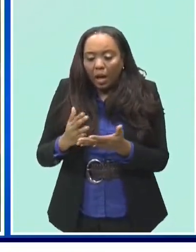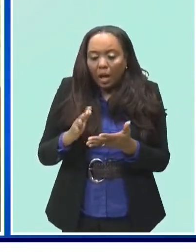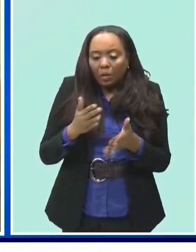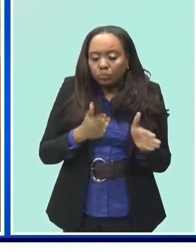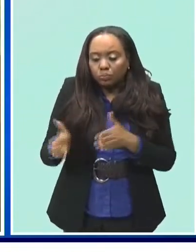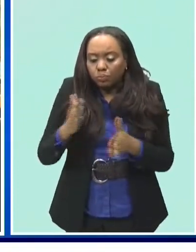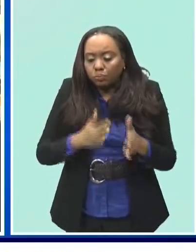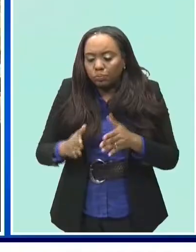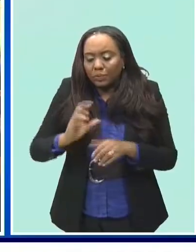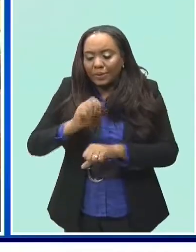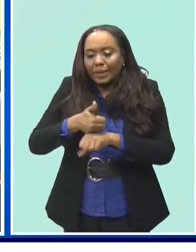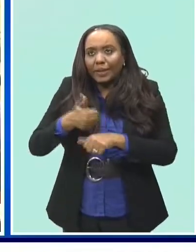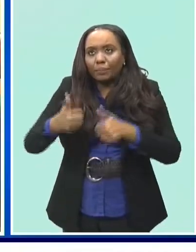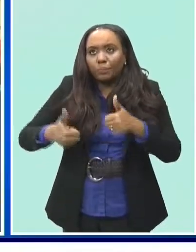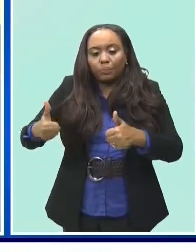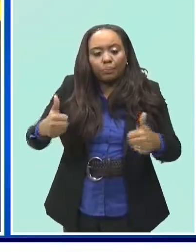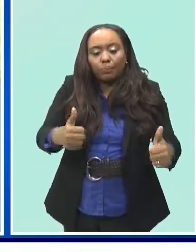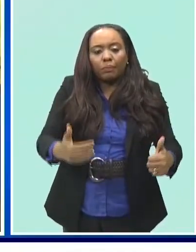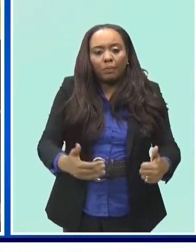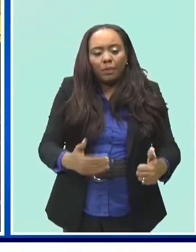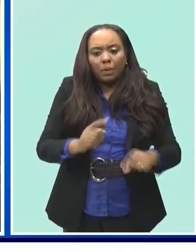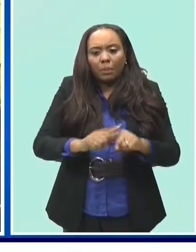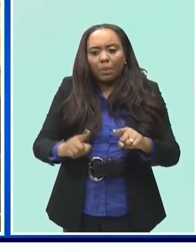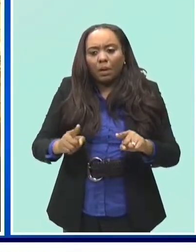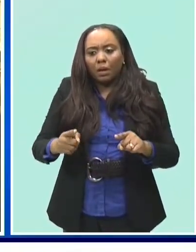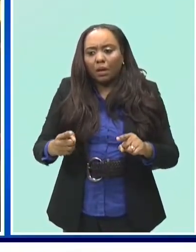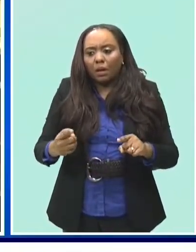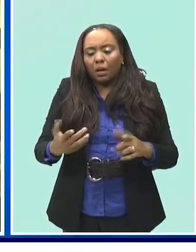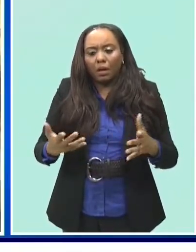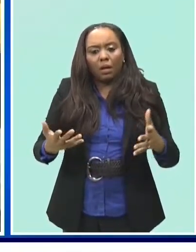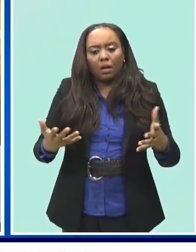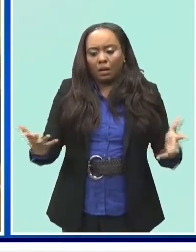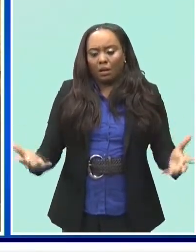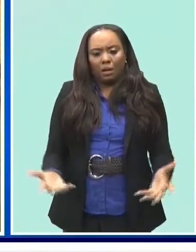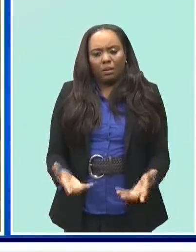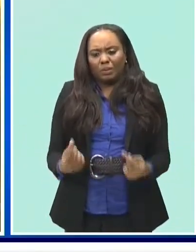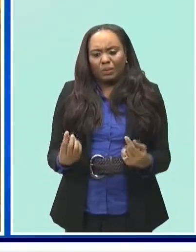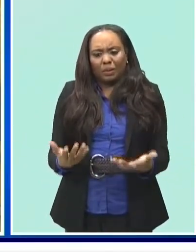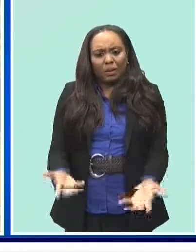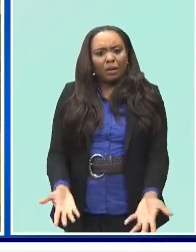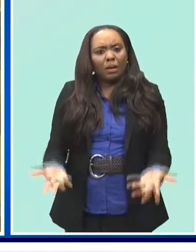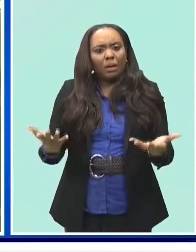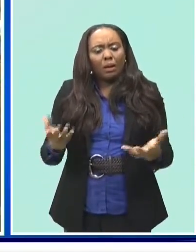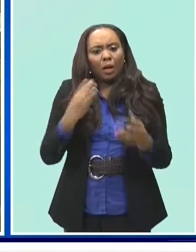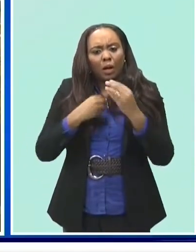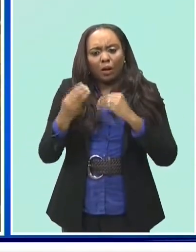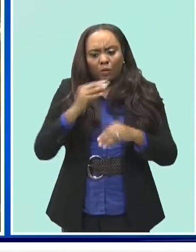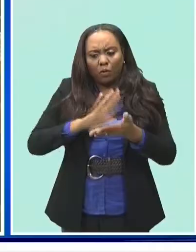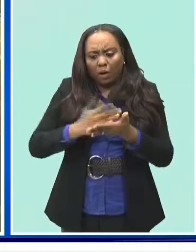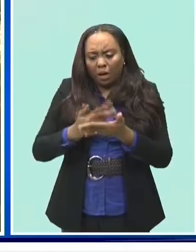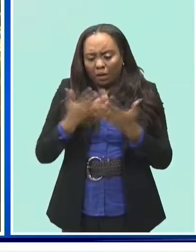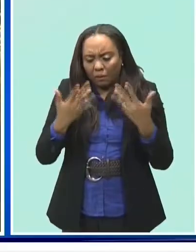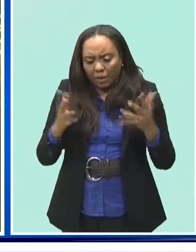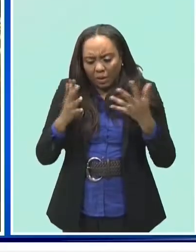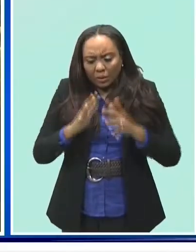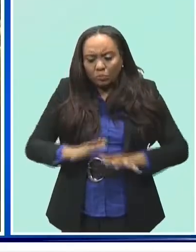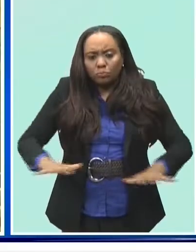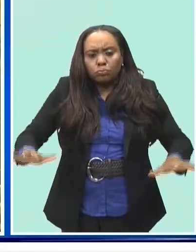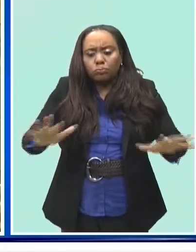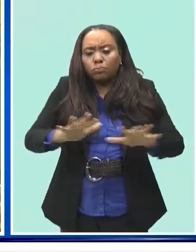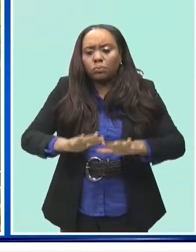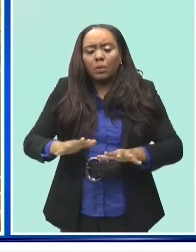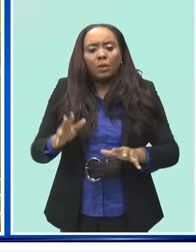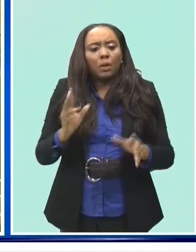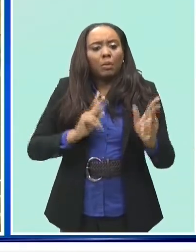served notice. Nobody ain't telling us anything. We already have all the food cooked, all the food spread there. You know,